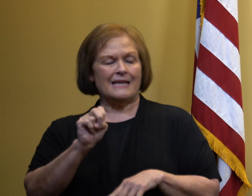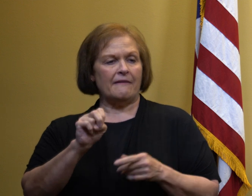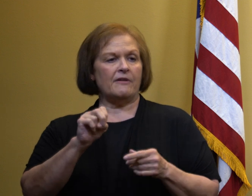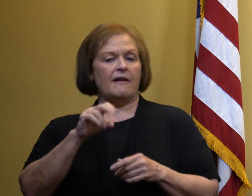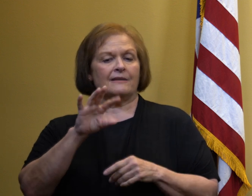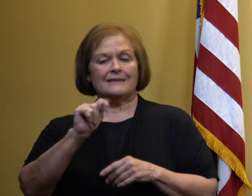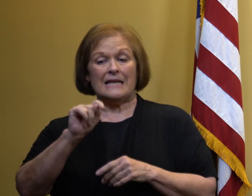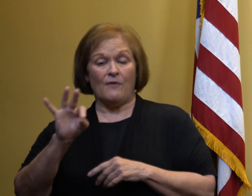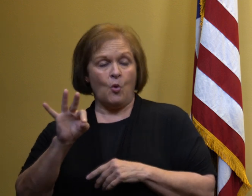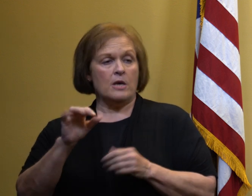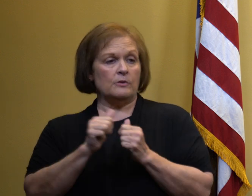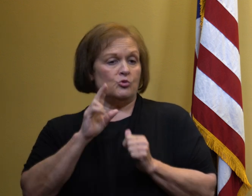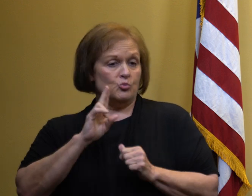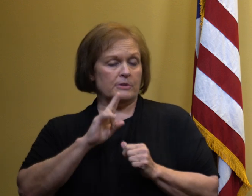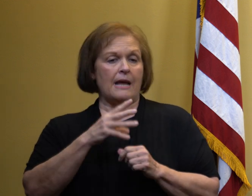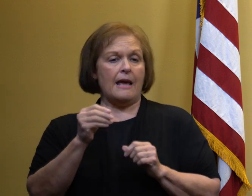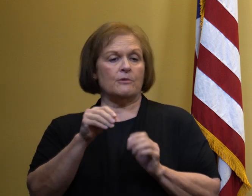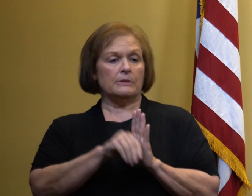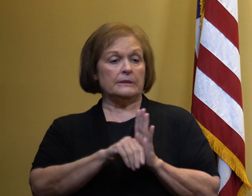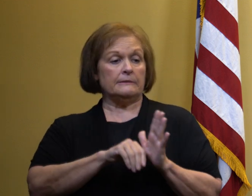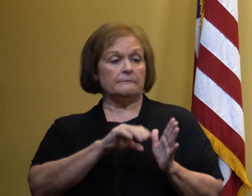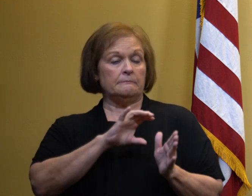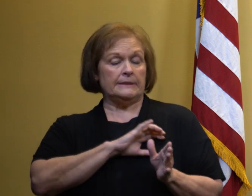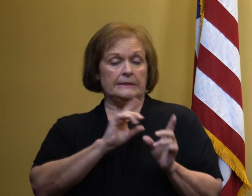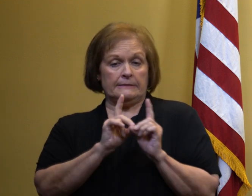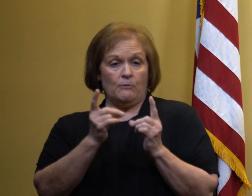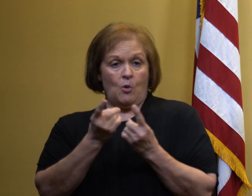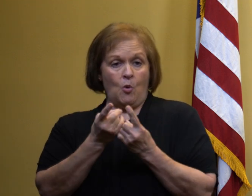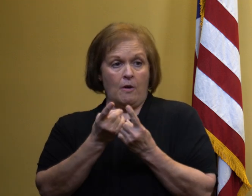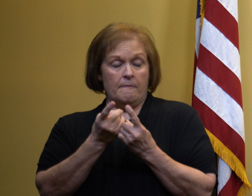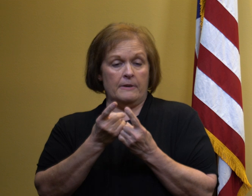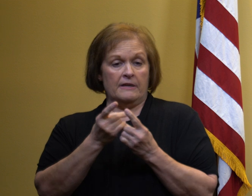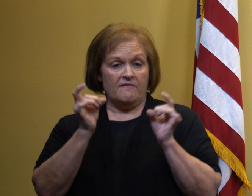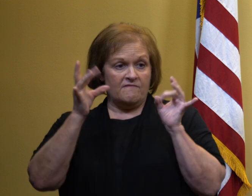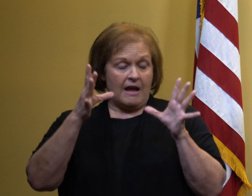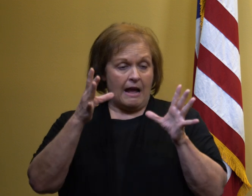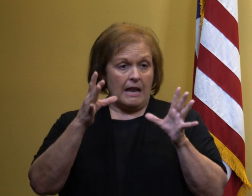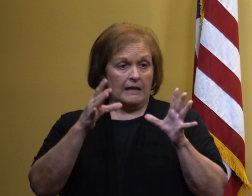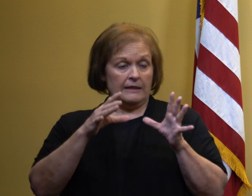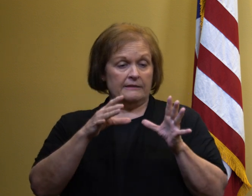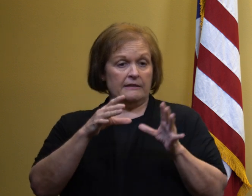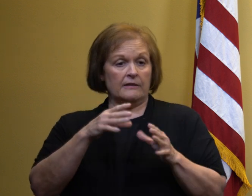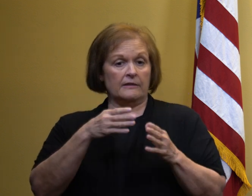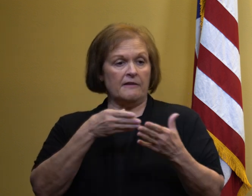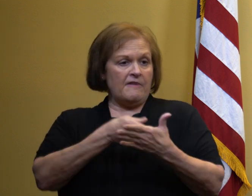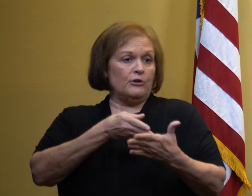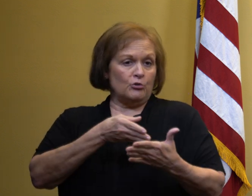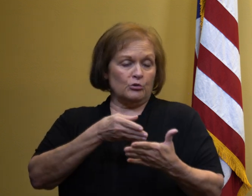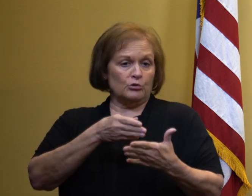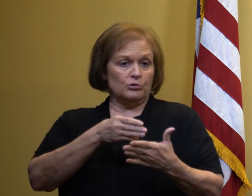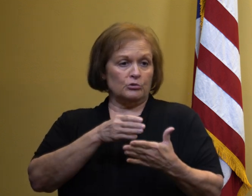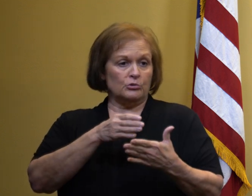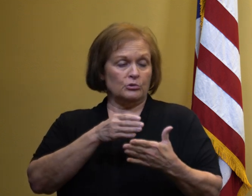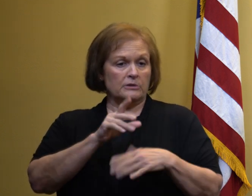Houston, again along with our New Orleans Police Department Violent Offender Warrant Squad, and